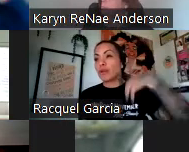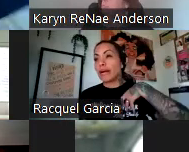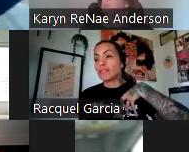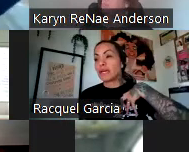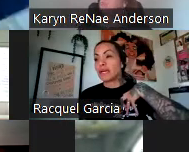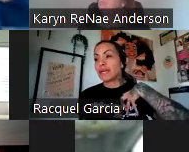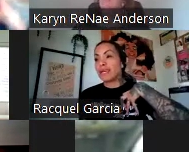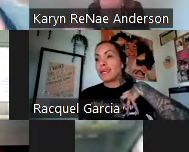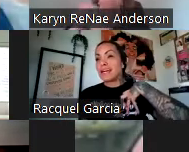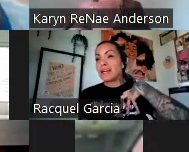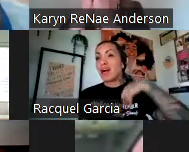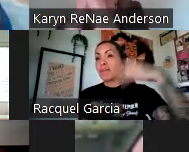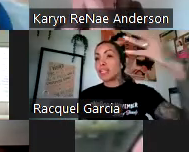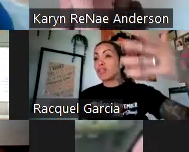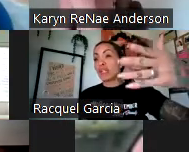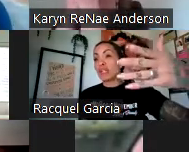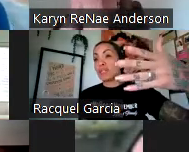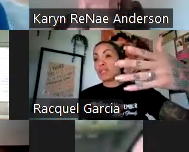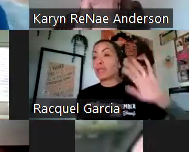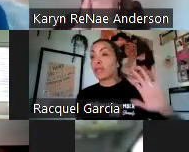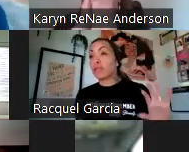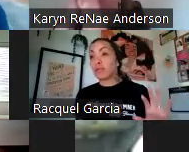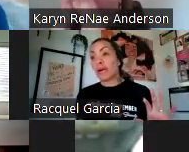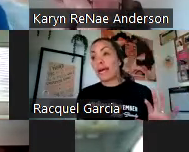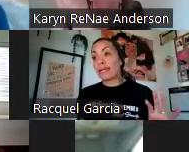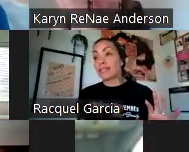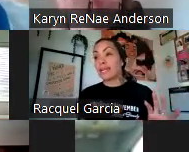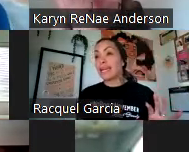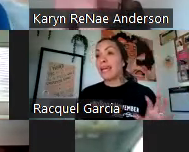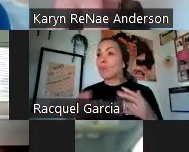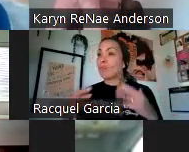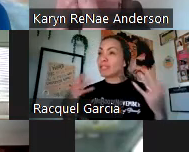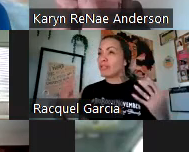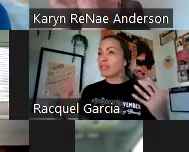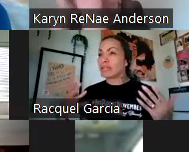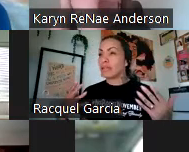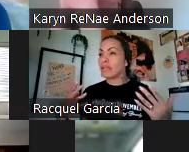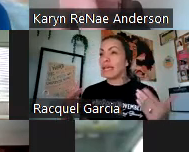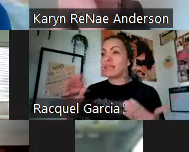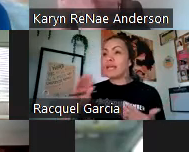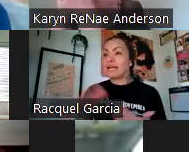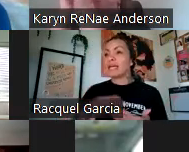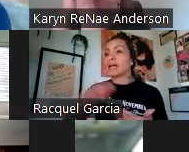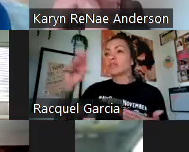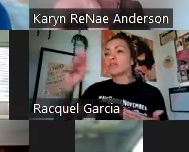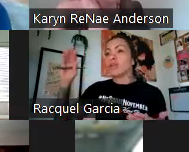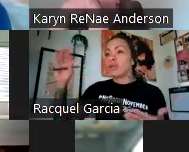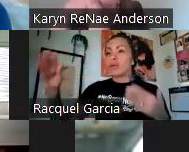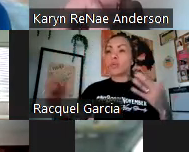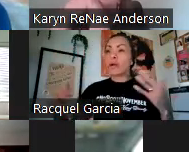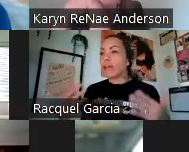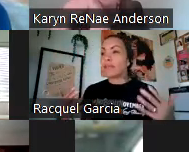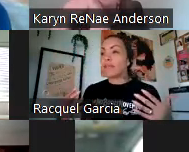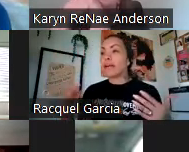do is draft a combination of what you see on the screen plus what we're adding today, and then we'll get to reflect on that. And then as a council,